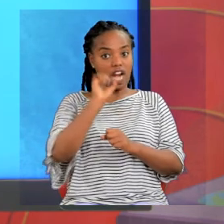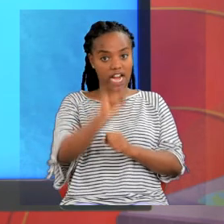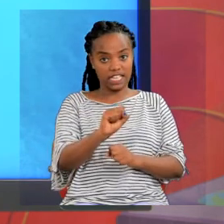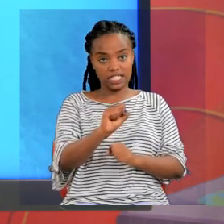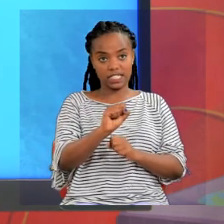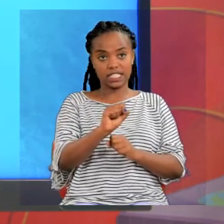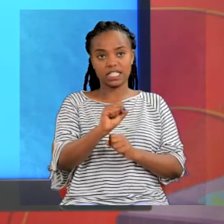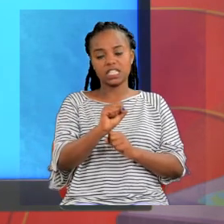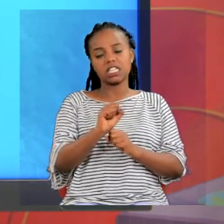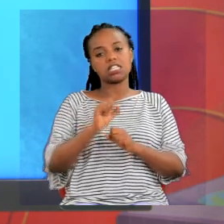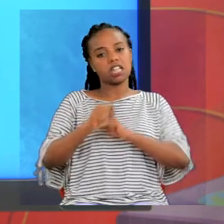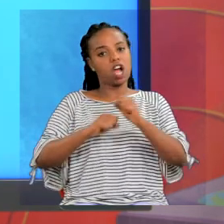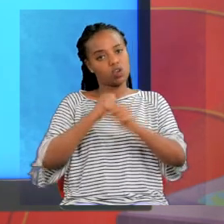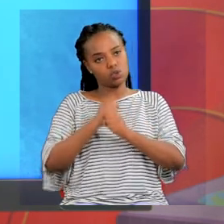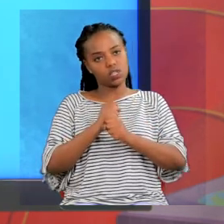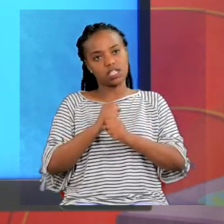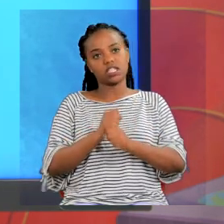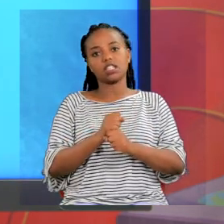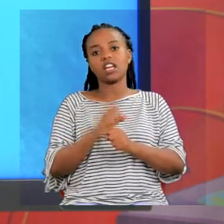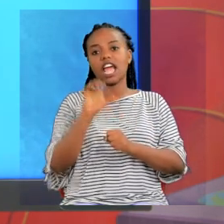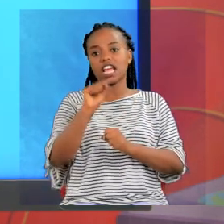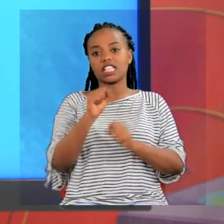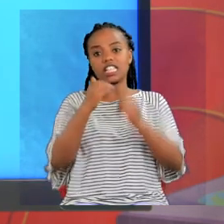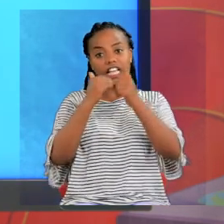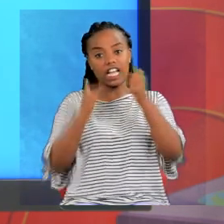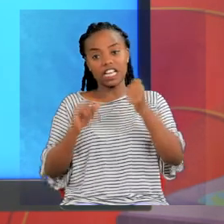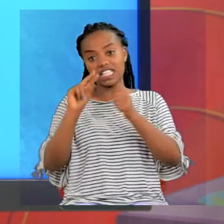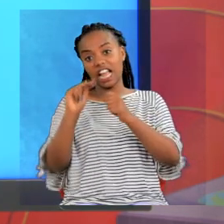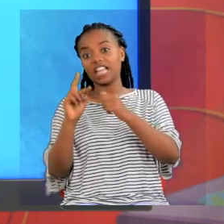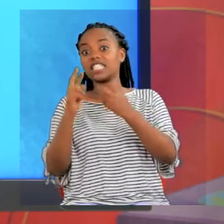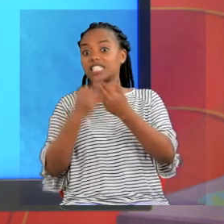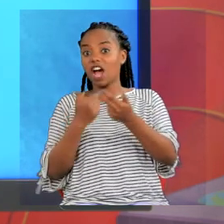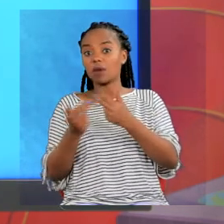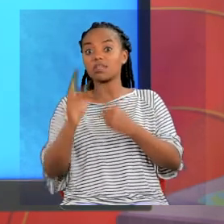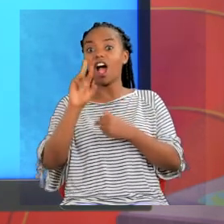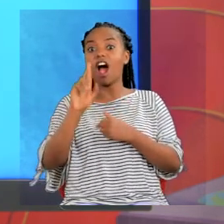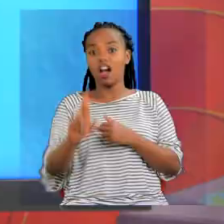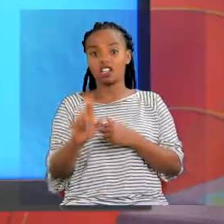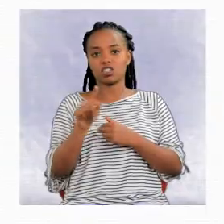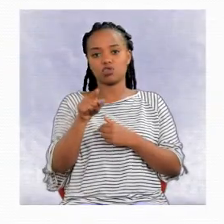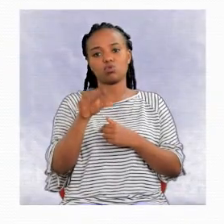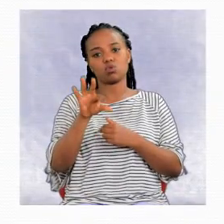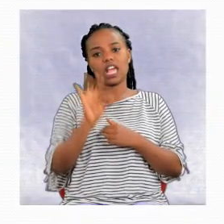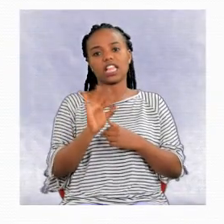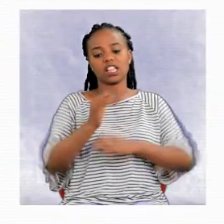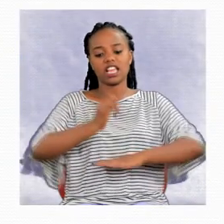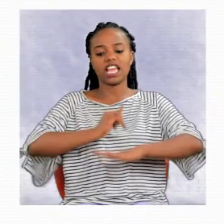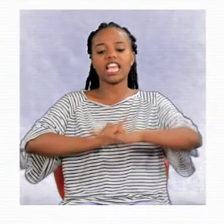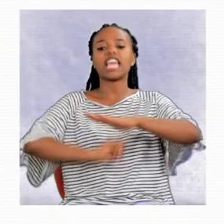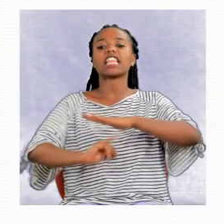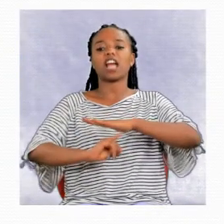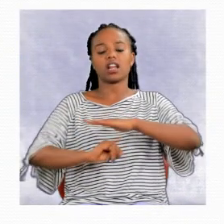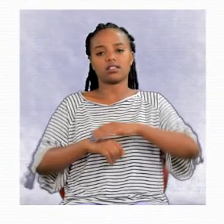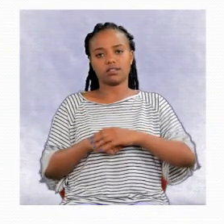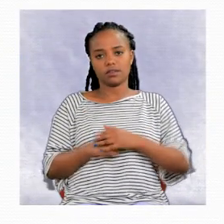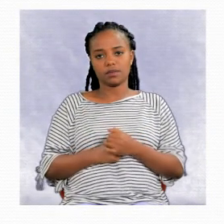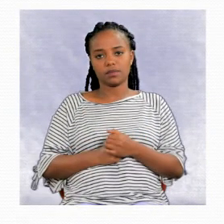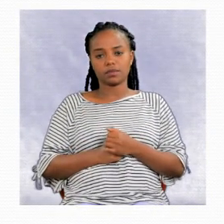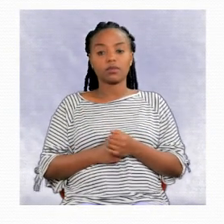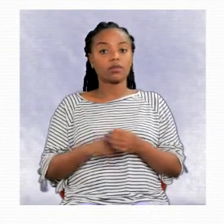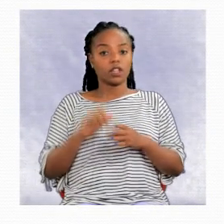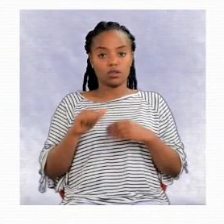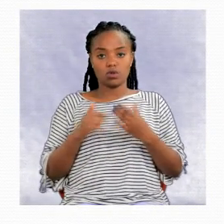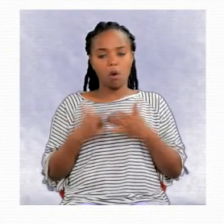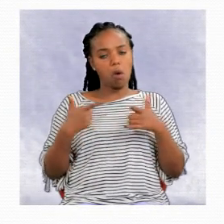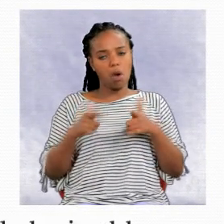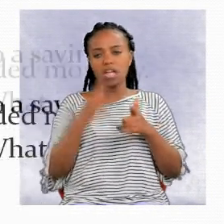value of the annuity. So if you take the difference, you'll get the interest. So